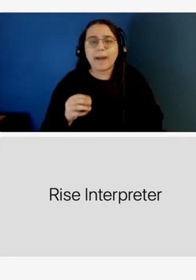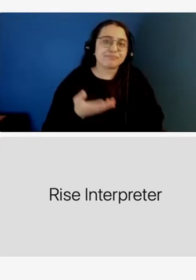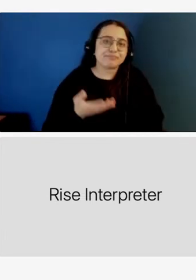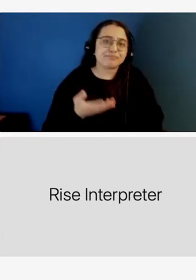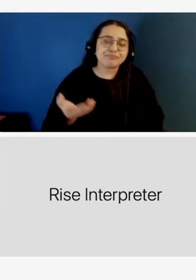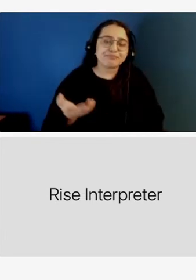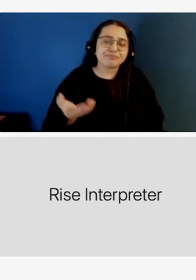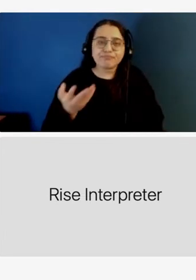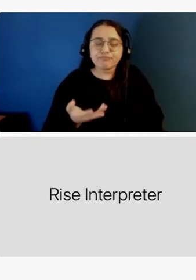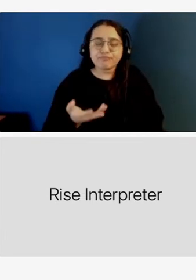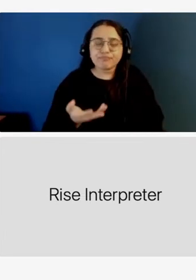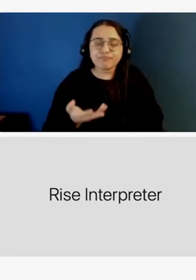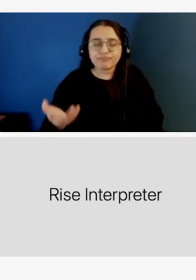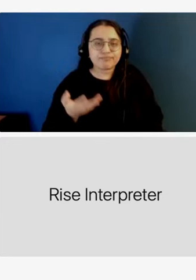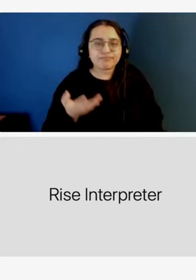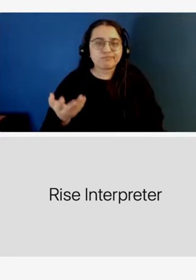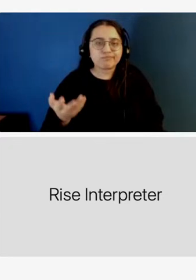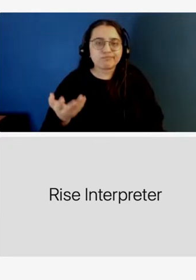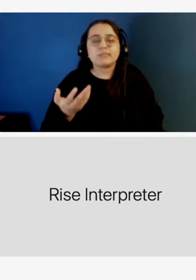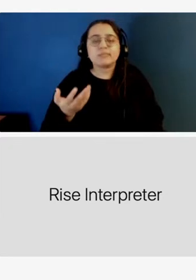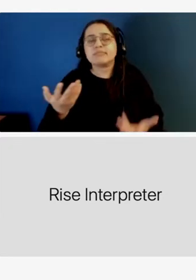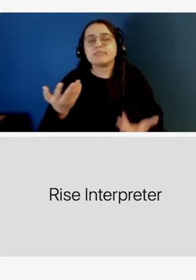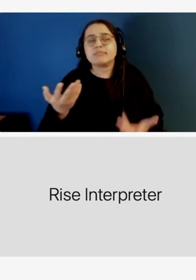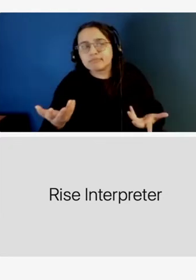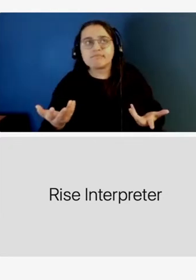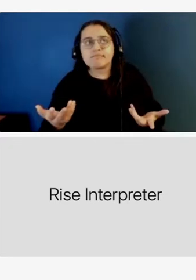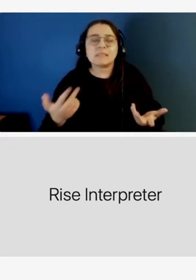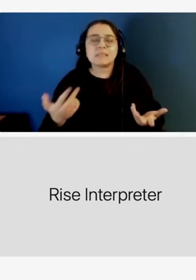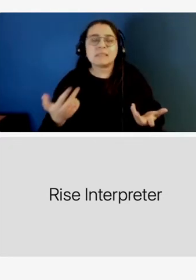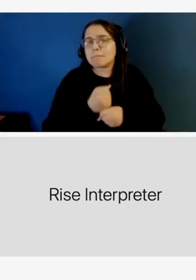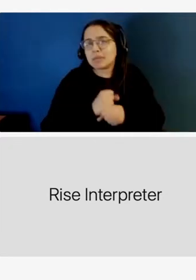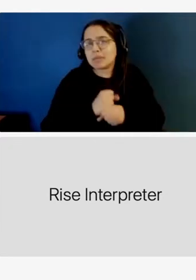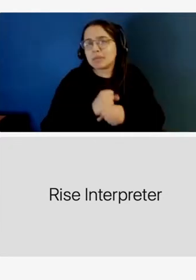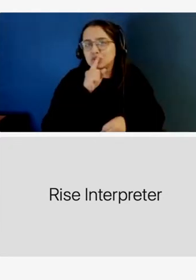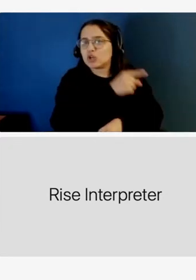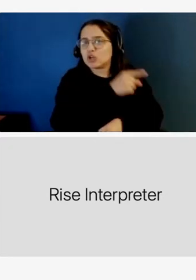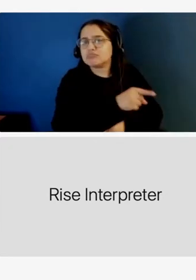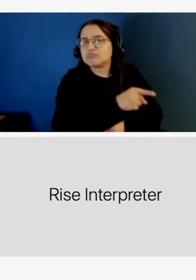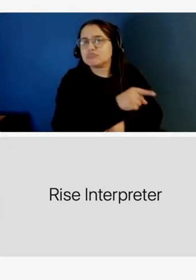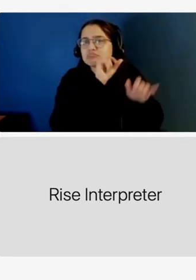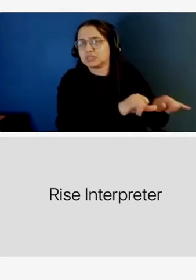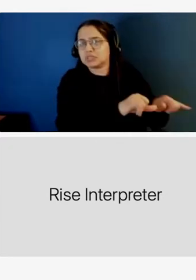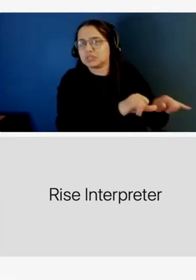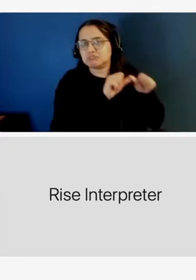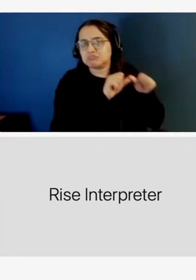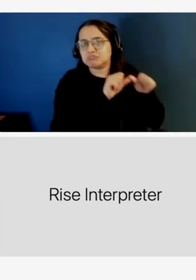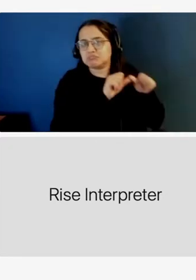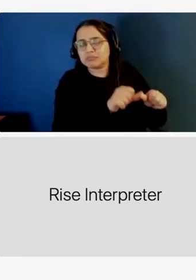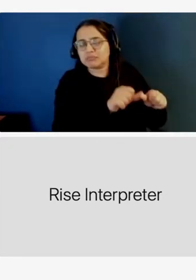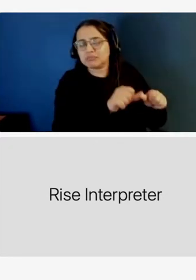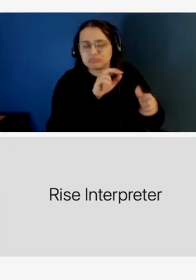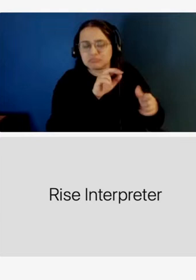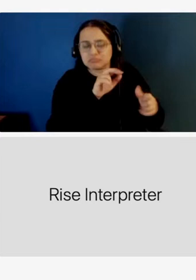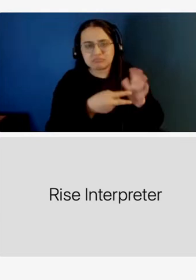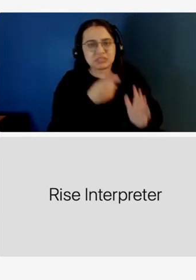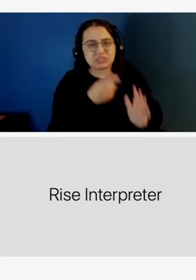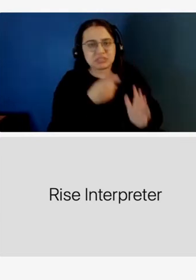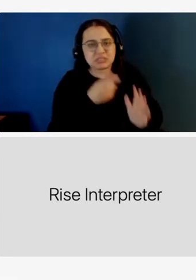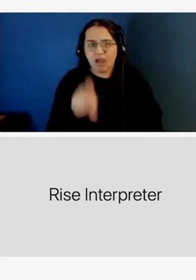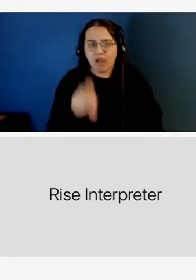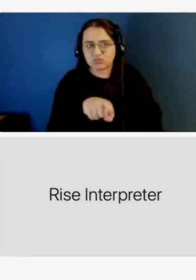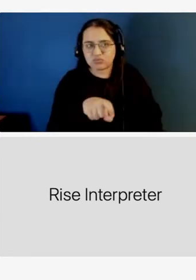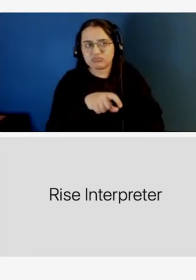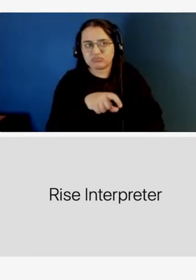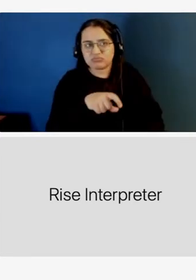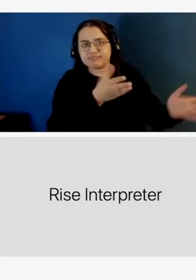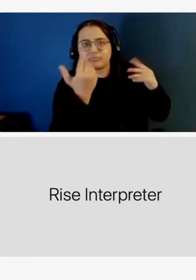make it so that this would be permanent and that we wouldn't have to. So I don't know what we would have to do as a board or